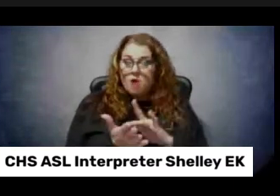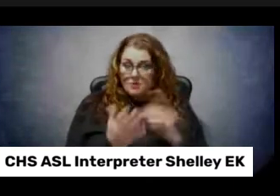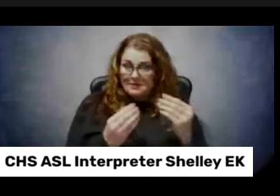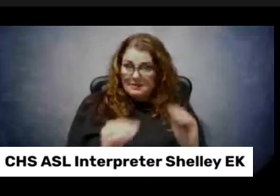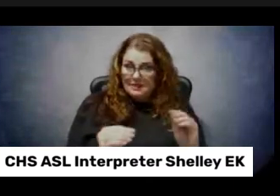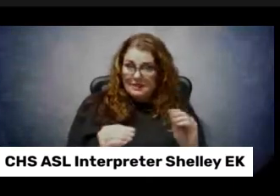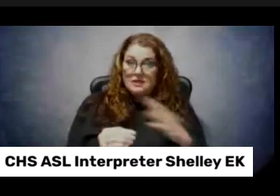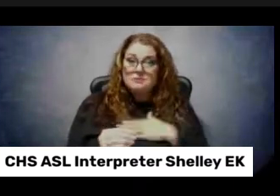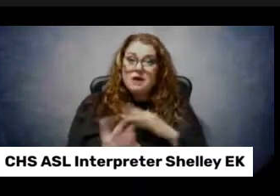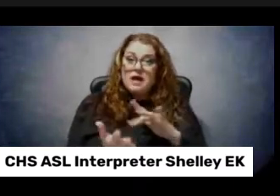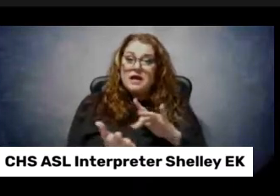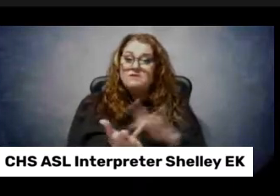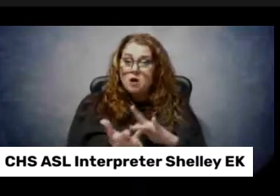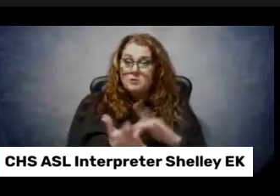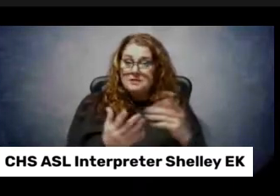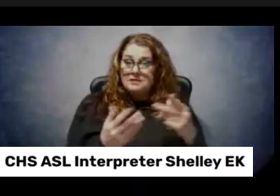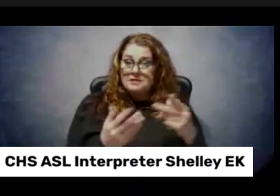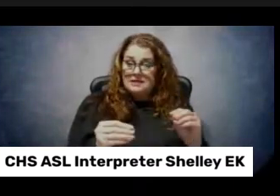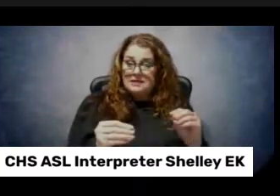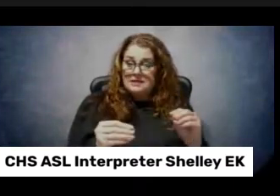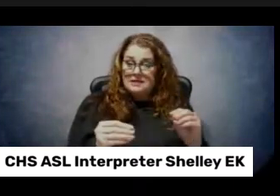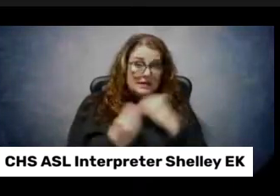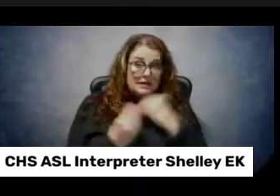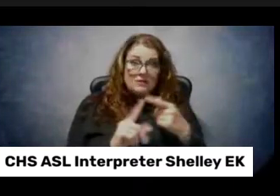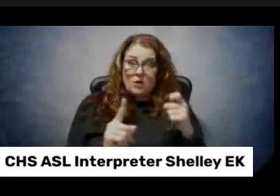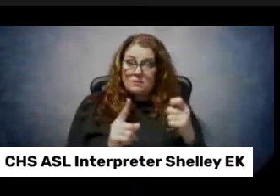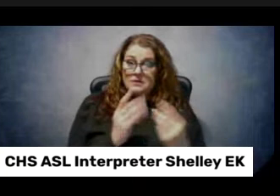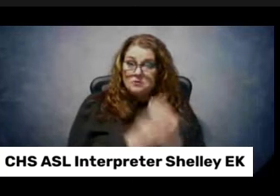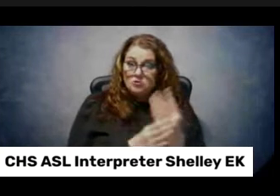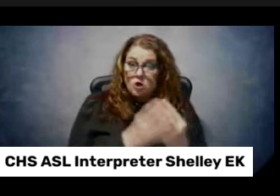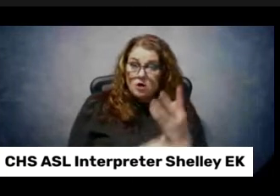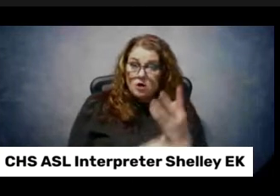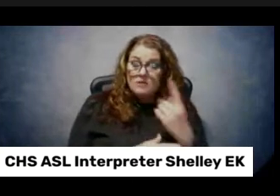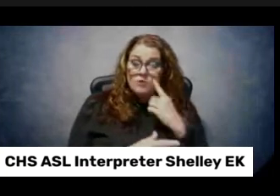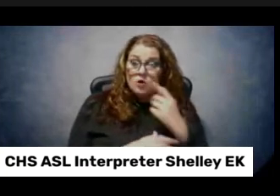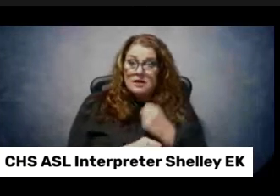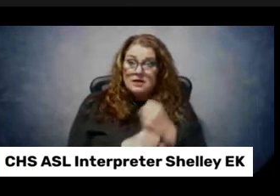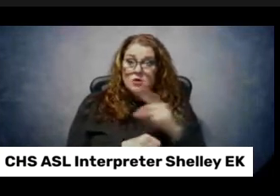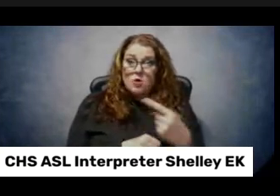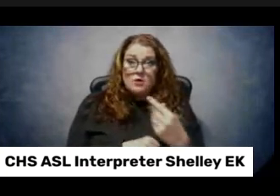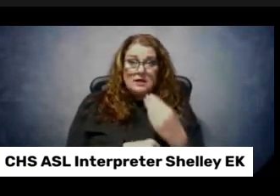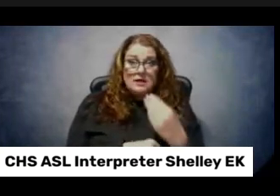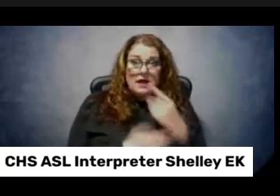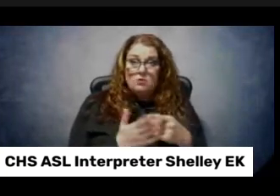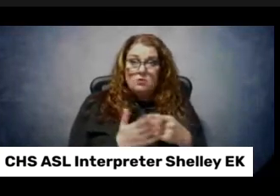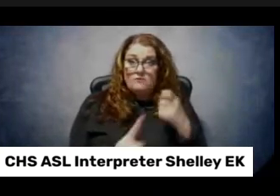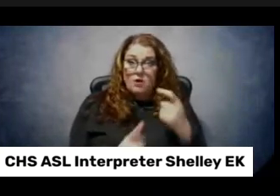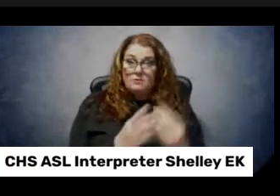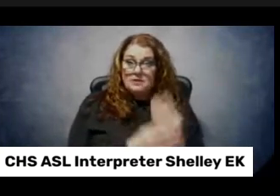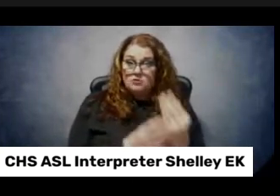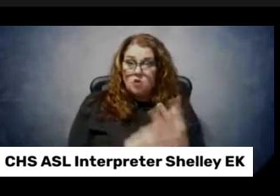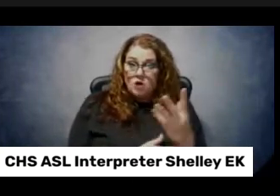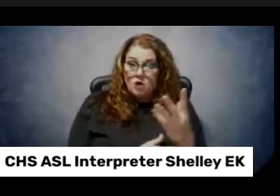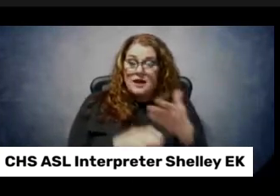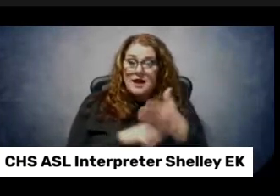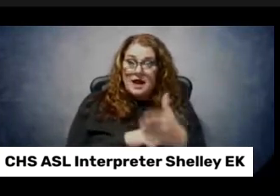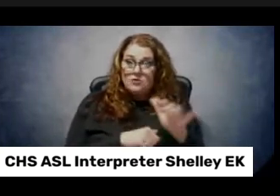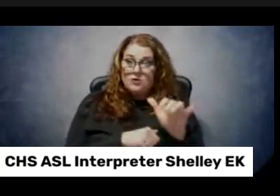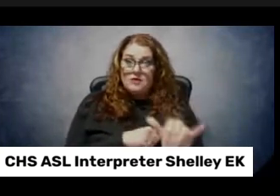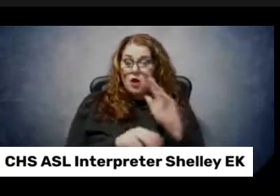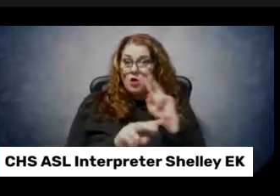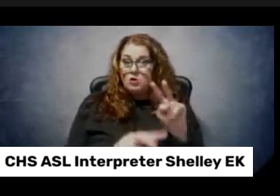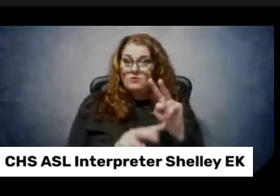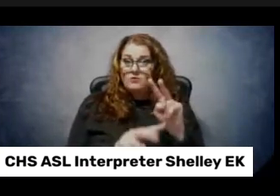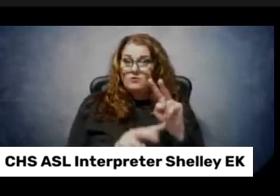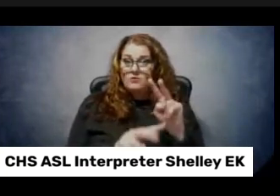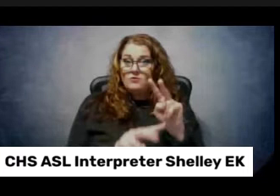my pharmacy. Not only eating came from this garden, because for a year I only ate what came from this garden. But afterwards, looking forward to getting